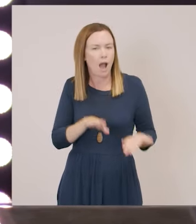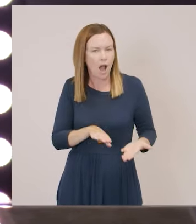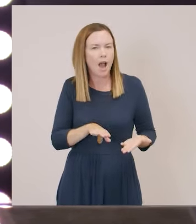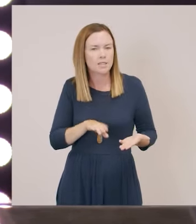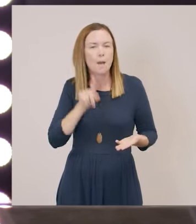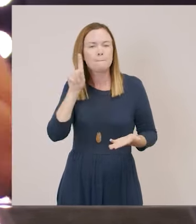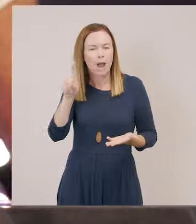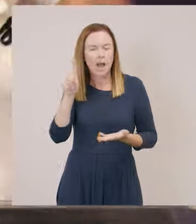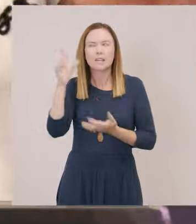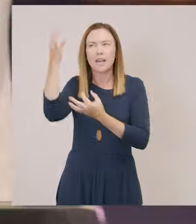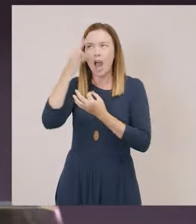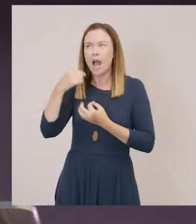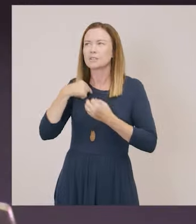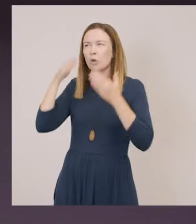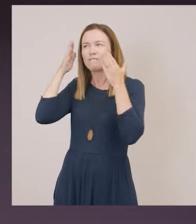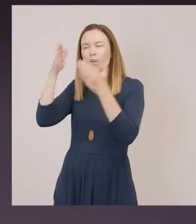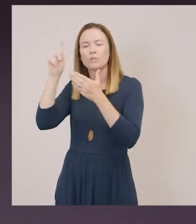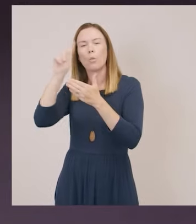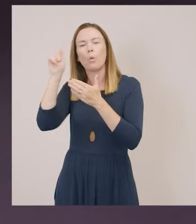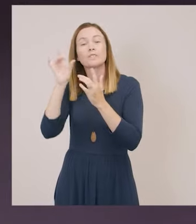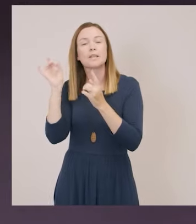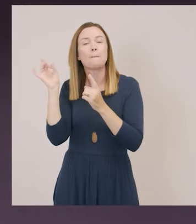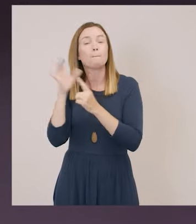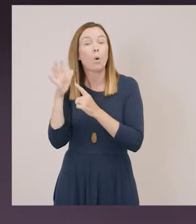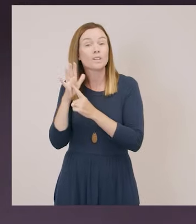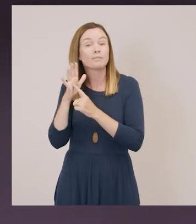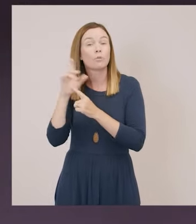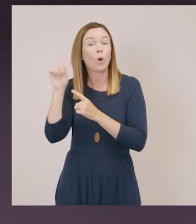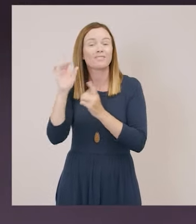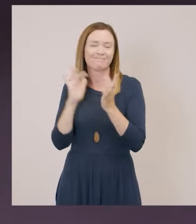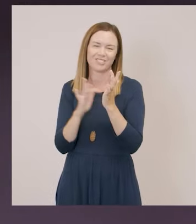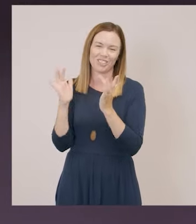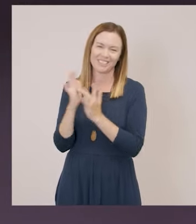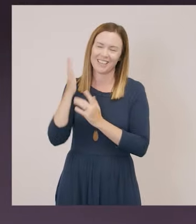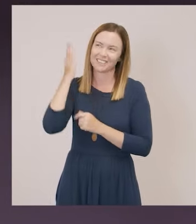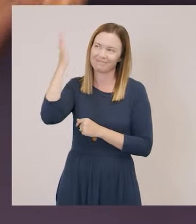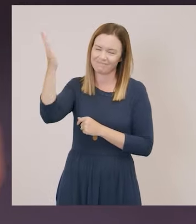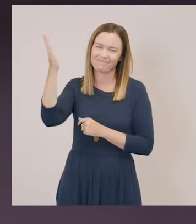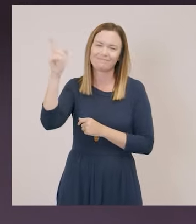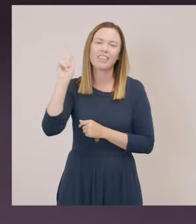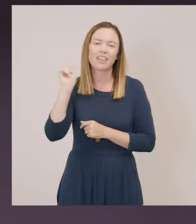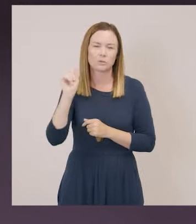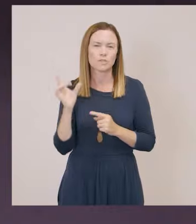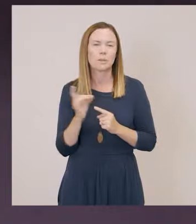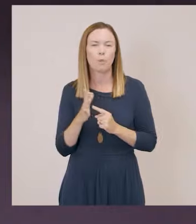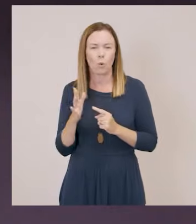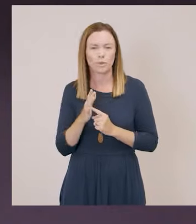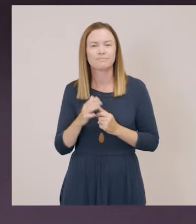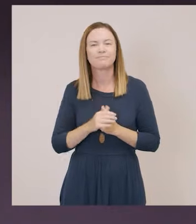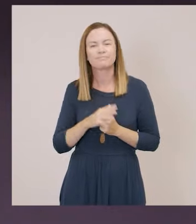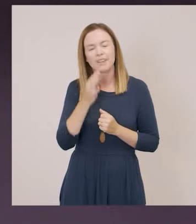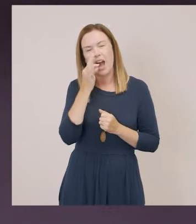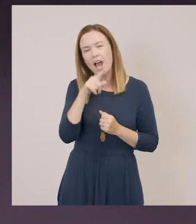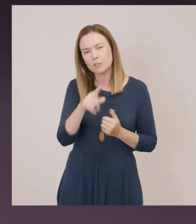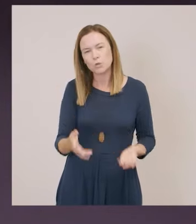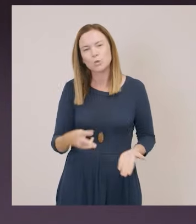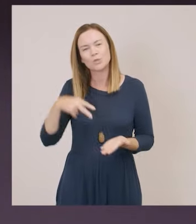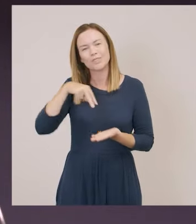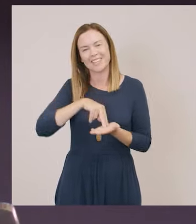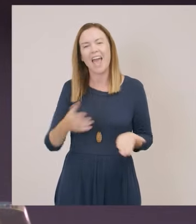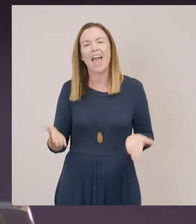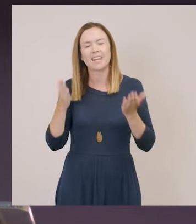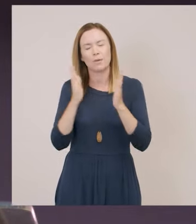focus on what's important, and it's actually all about Jesus. That's what's important. Can I invite you to stand?